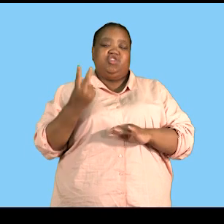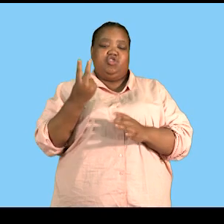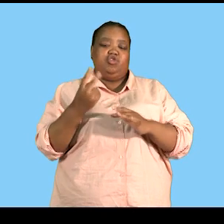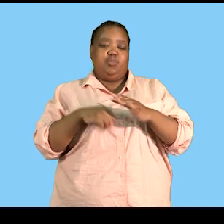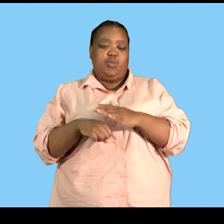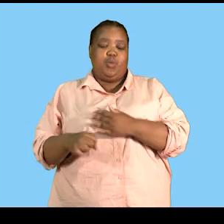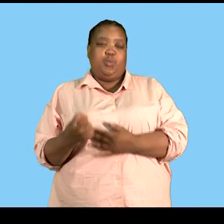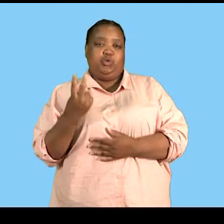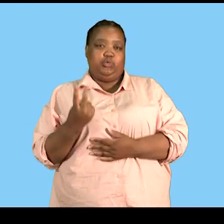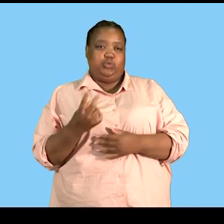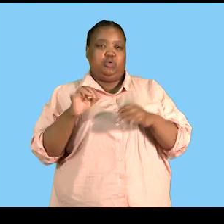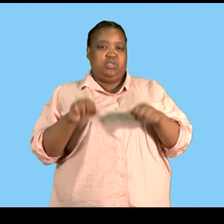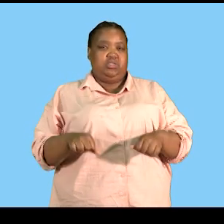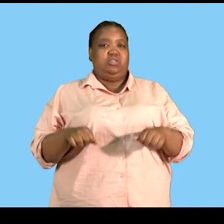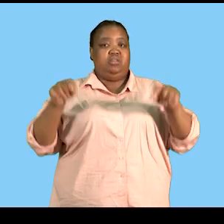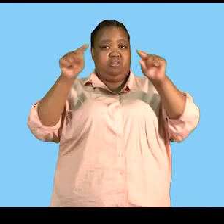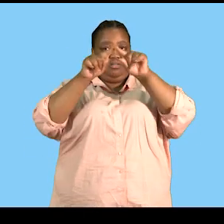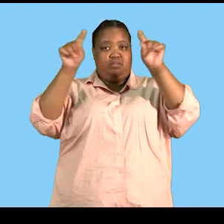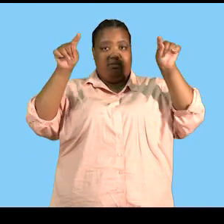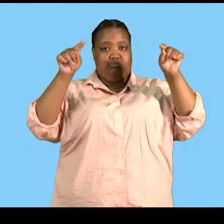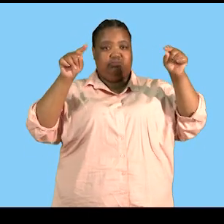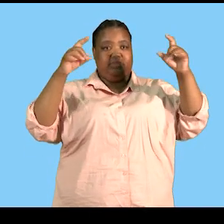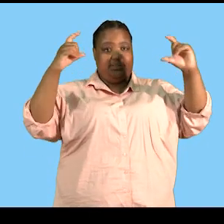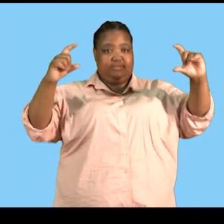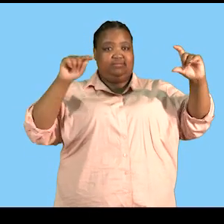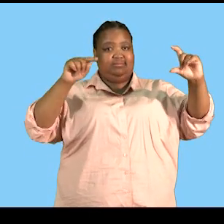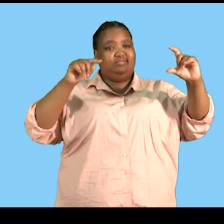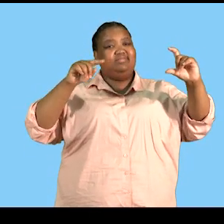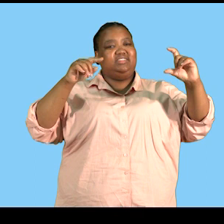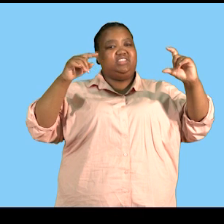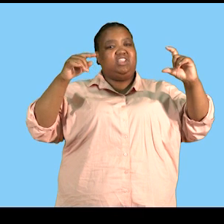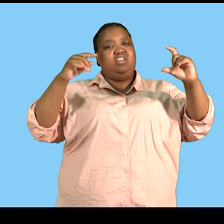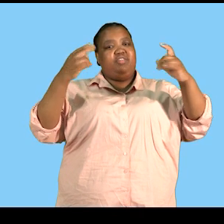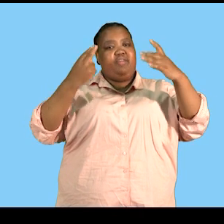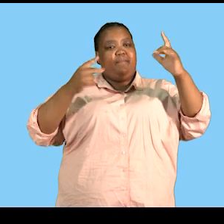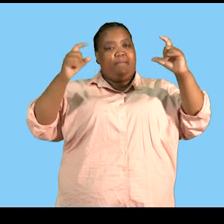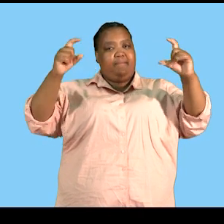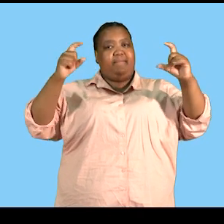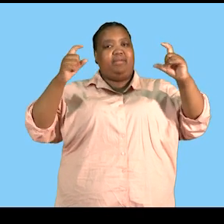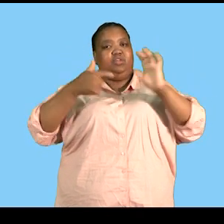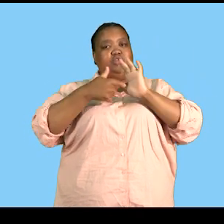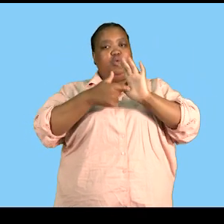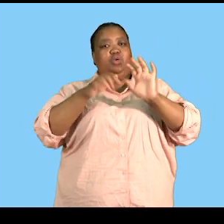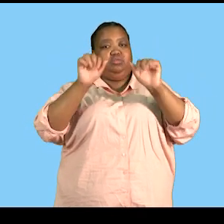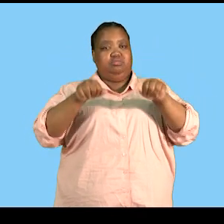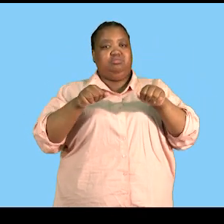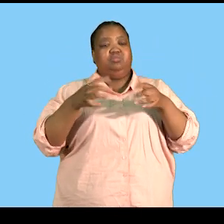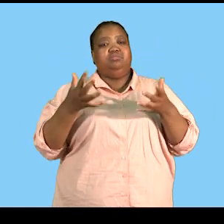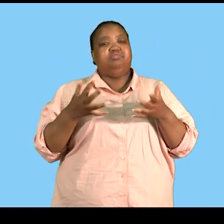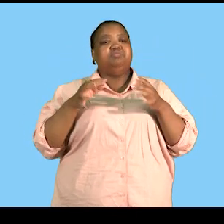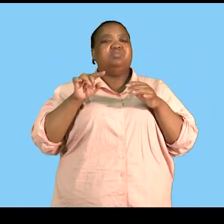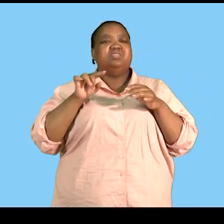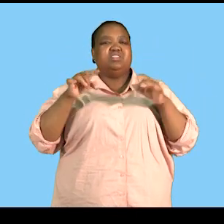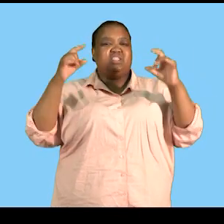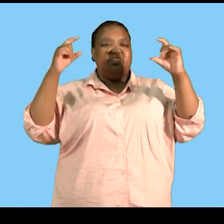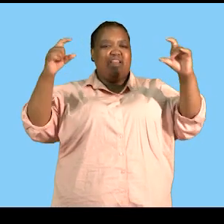this case. This is the diagram. Now, the question asks, identify the